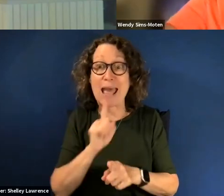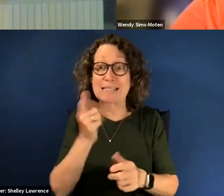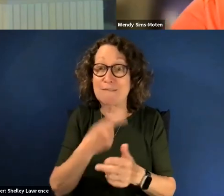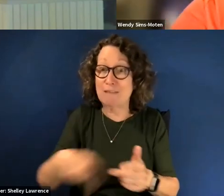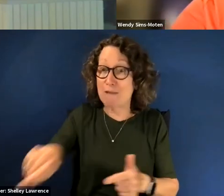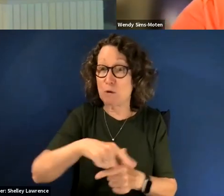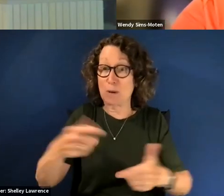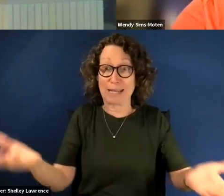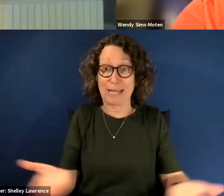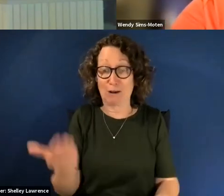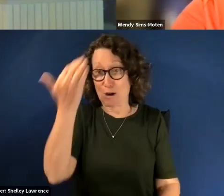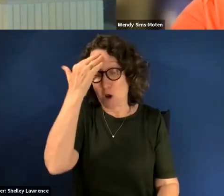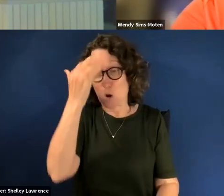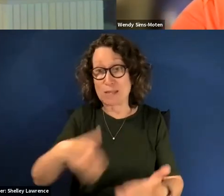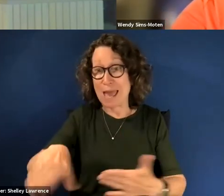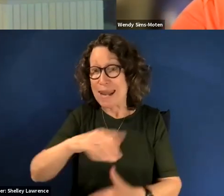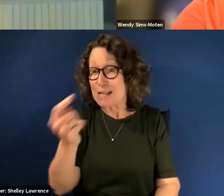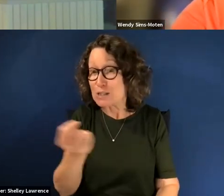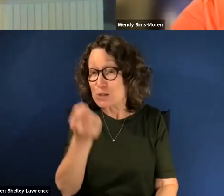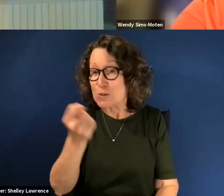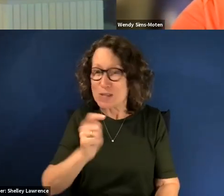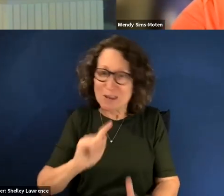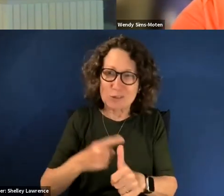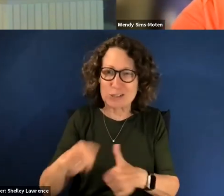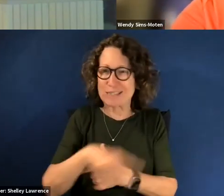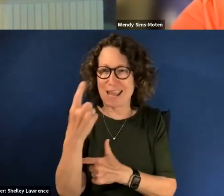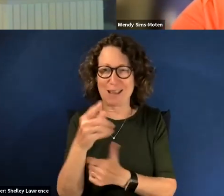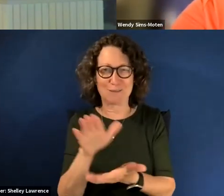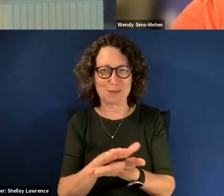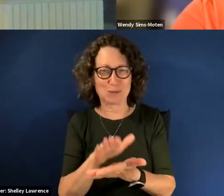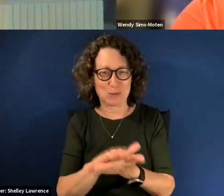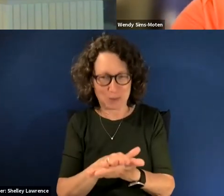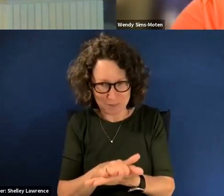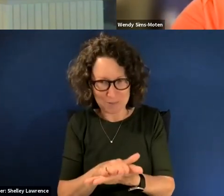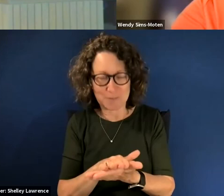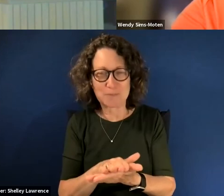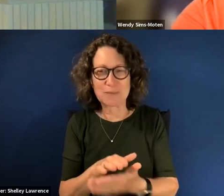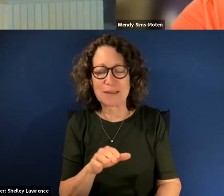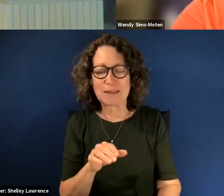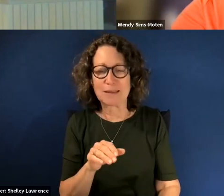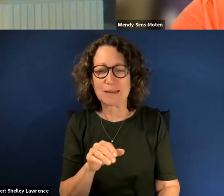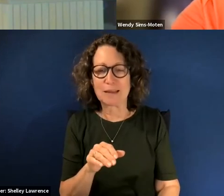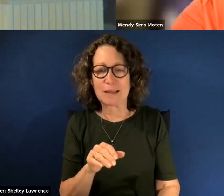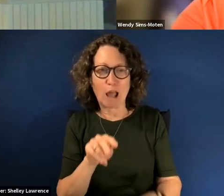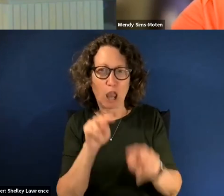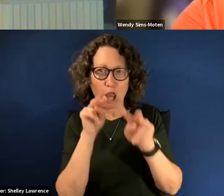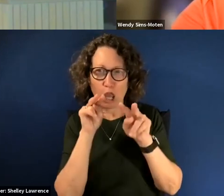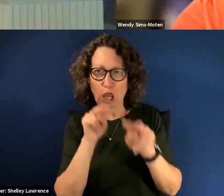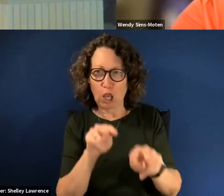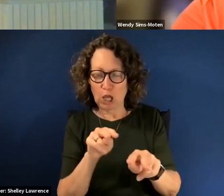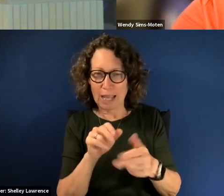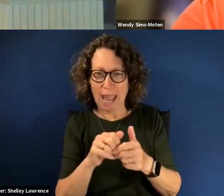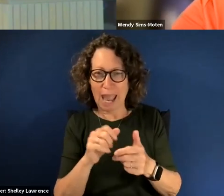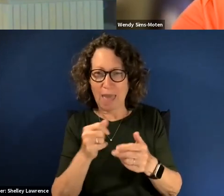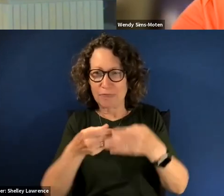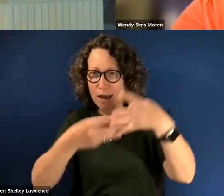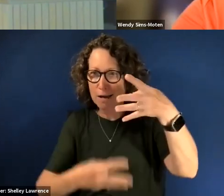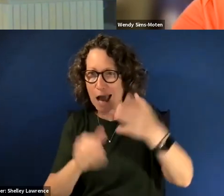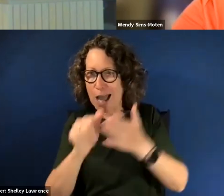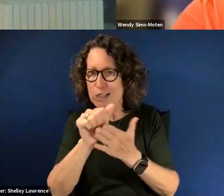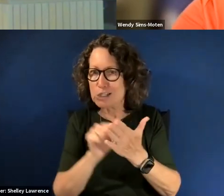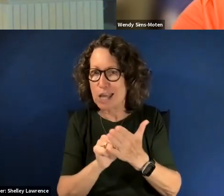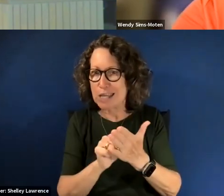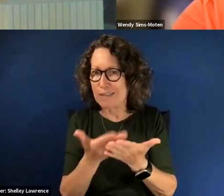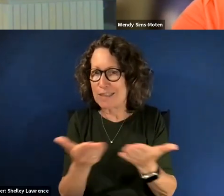here knows, next Tuesday is the first day of school. Take a look at the numerous agenda items that